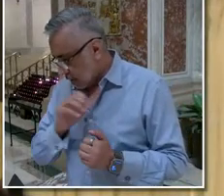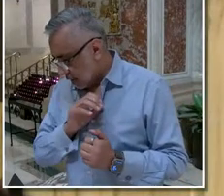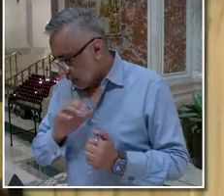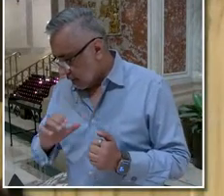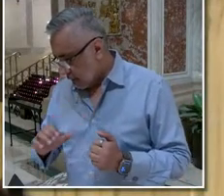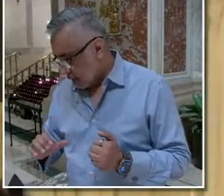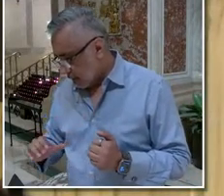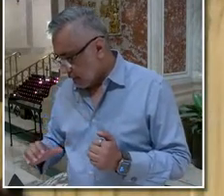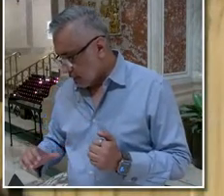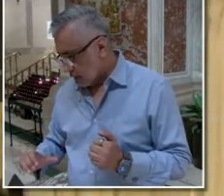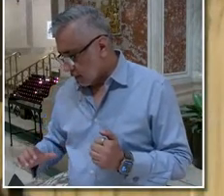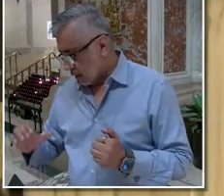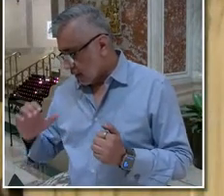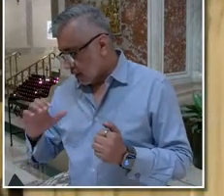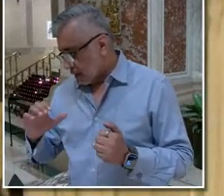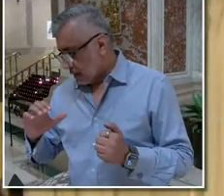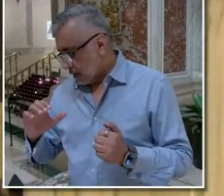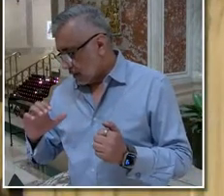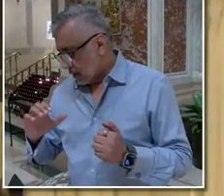Christe,